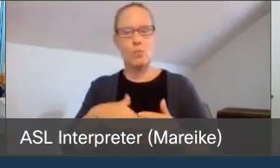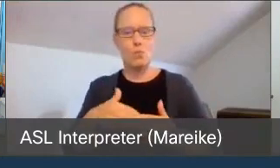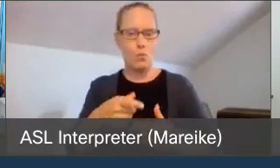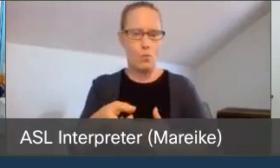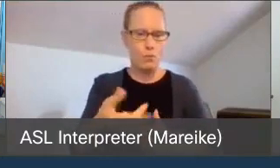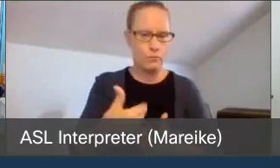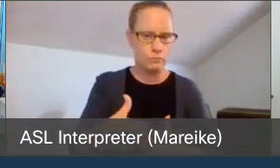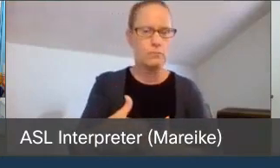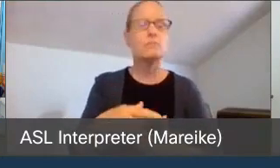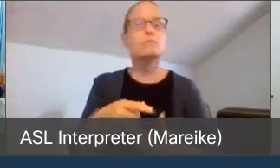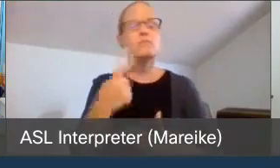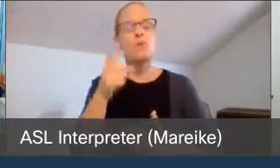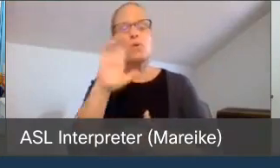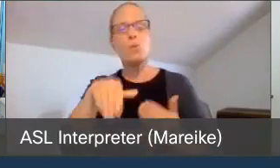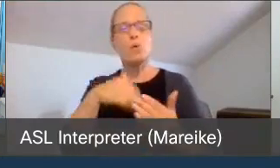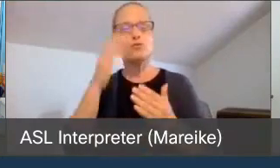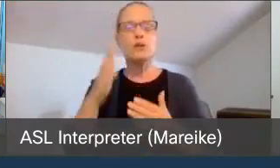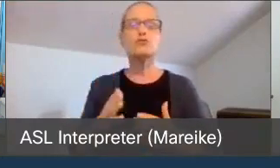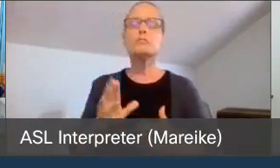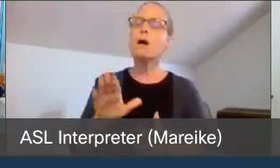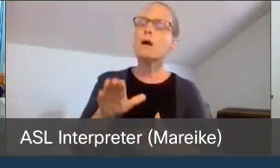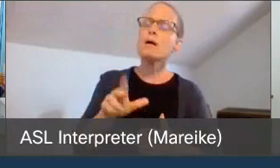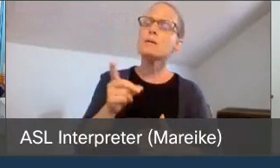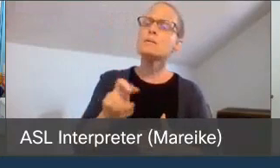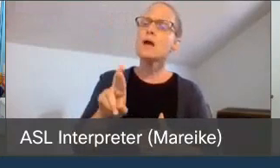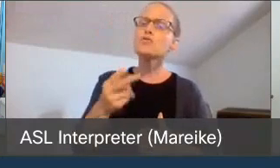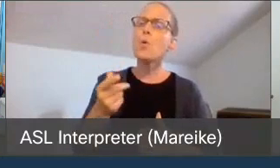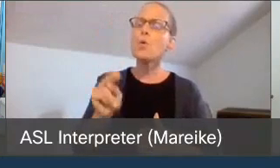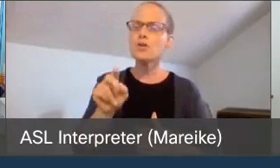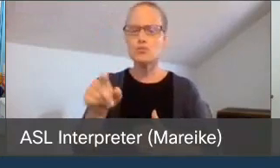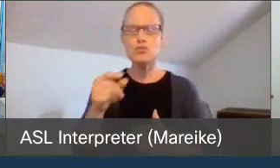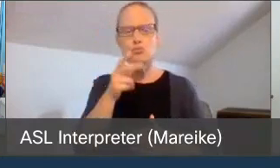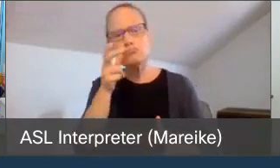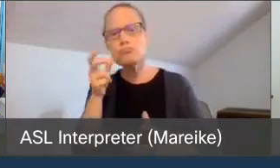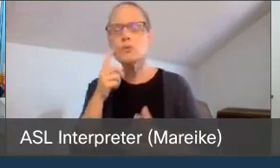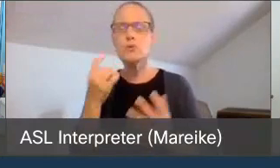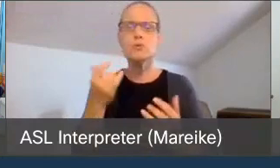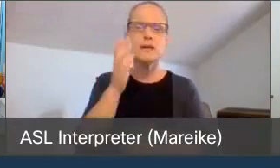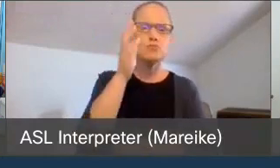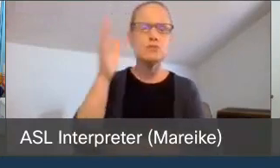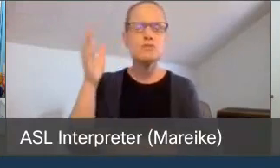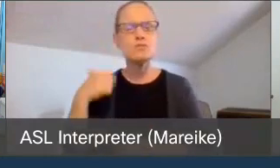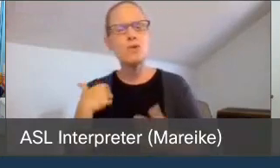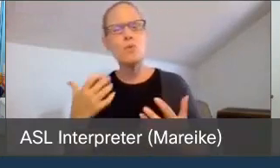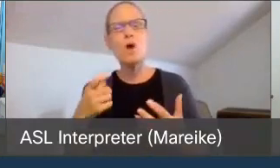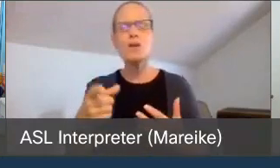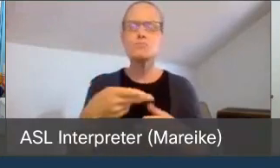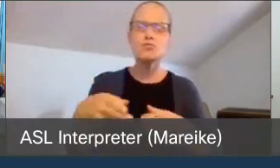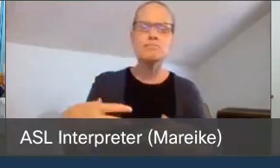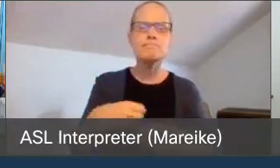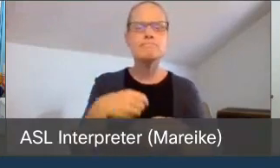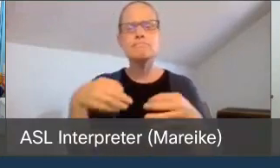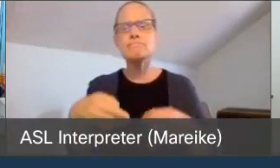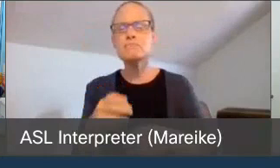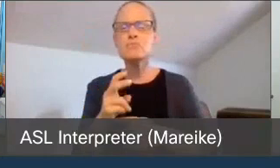So, Dr. Hogan, as you had a chance to listen to today's presentation, I'd like you to provide just a very brief, 2 or